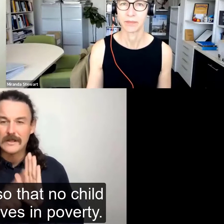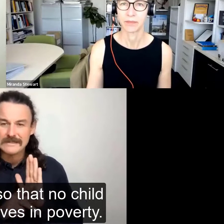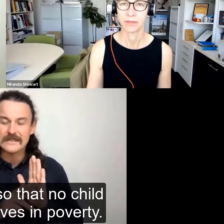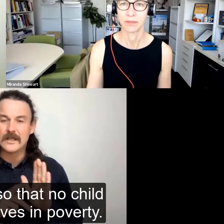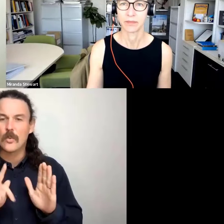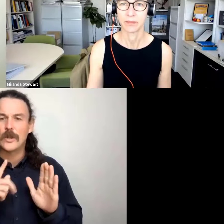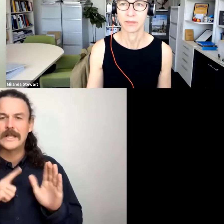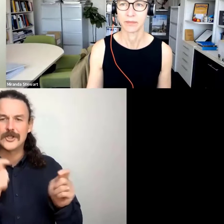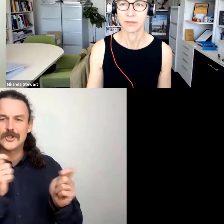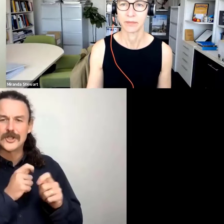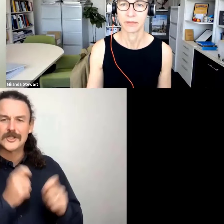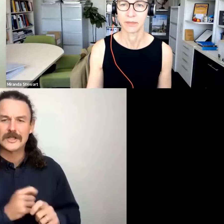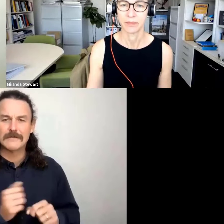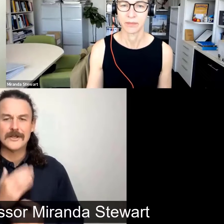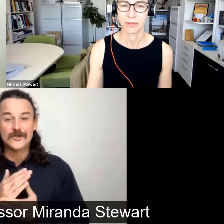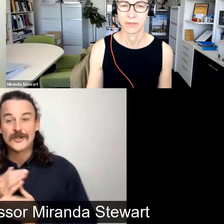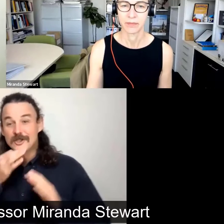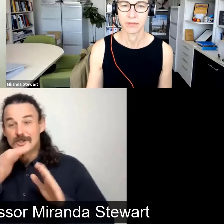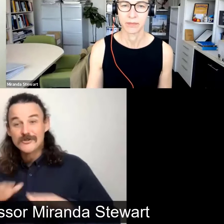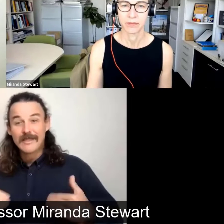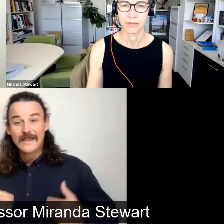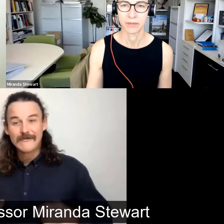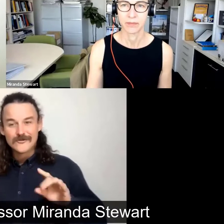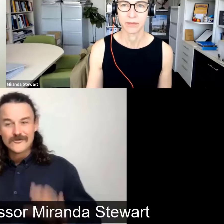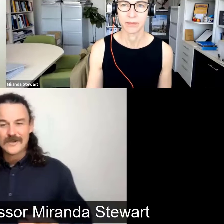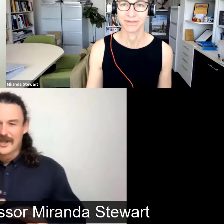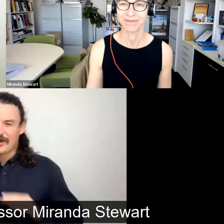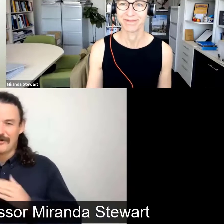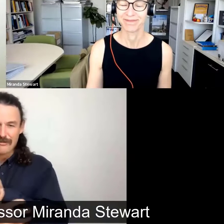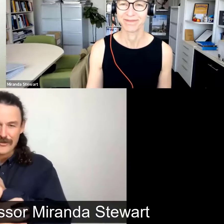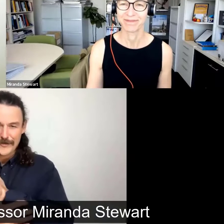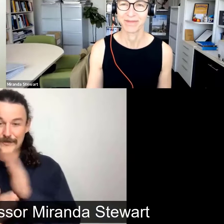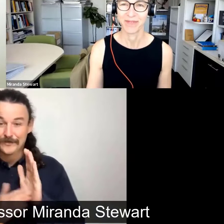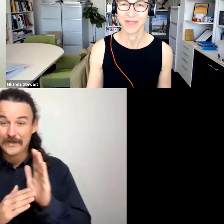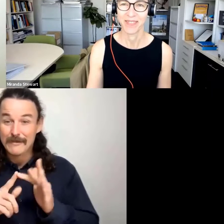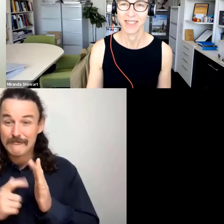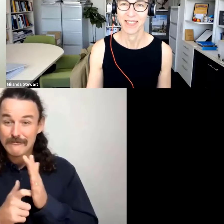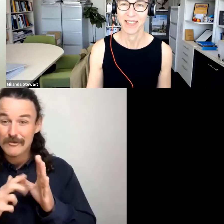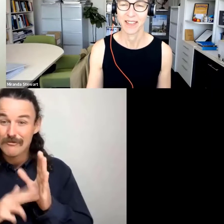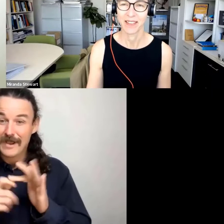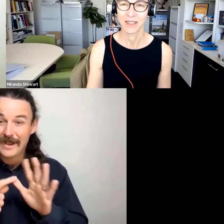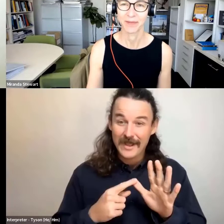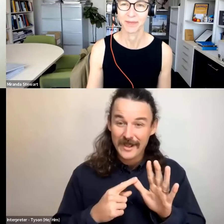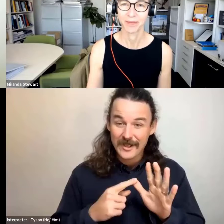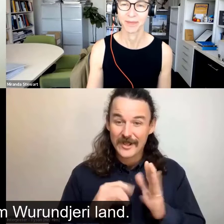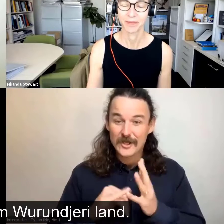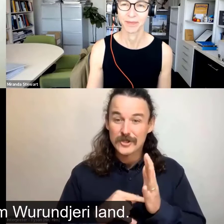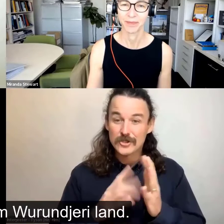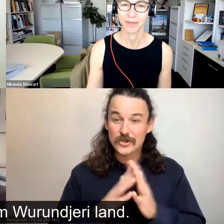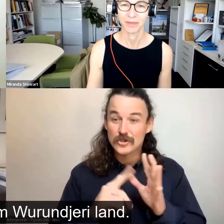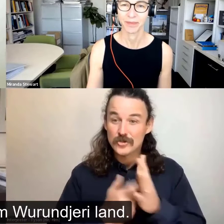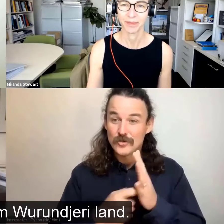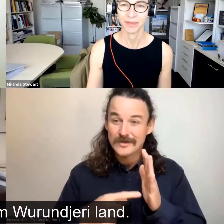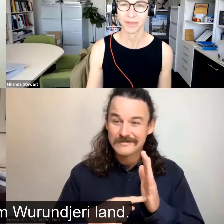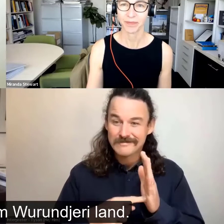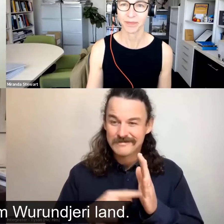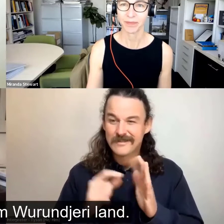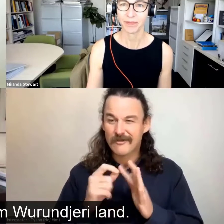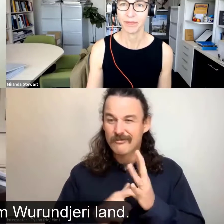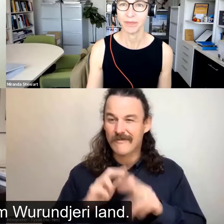lives in poverty. We're joined by Professor Miranda Stewart, who joins us